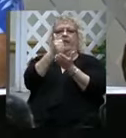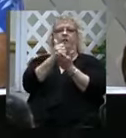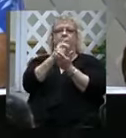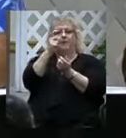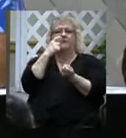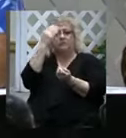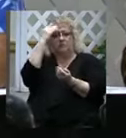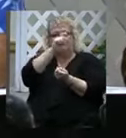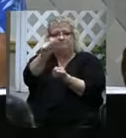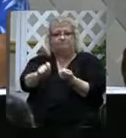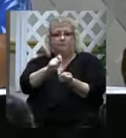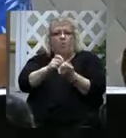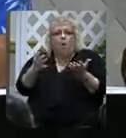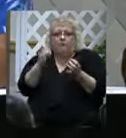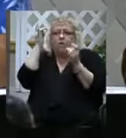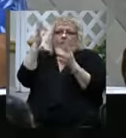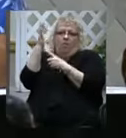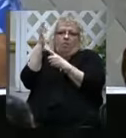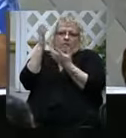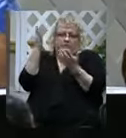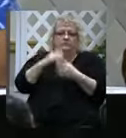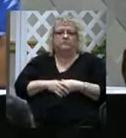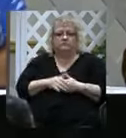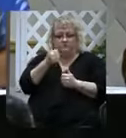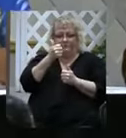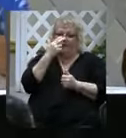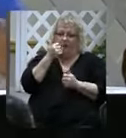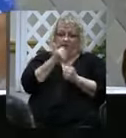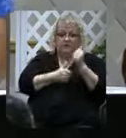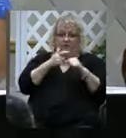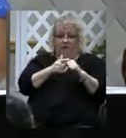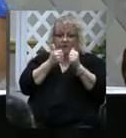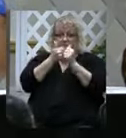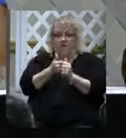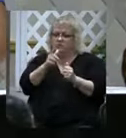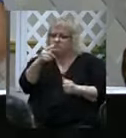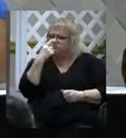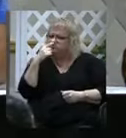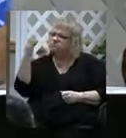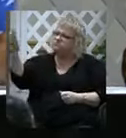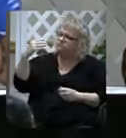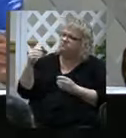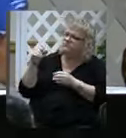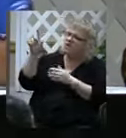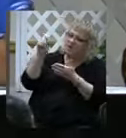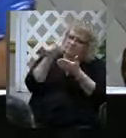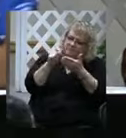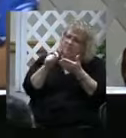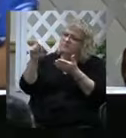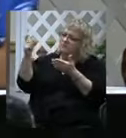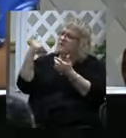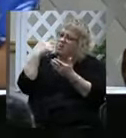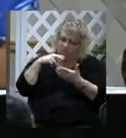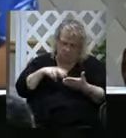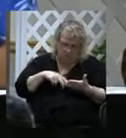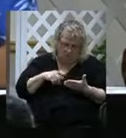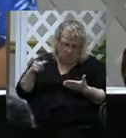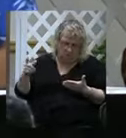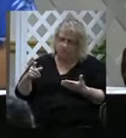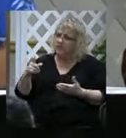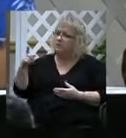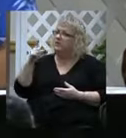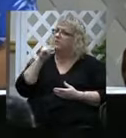anybody. So, and it's funny, every time we follow up with, can you just send us a copy, mark it up, and we'll take a look at it, we